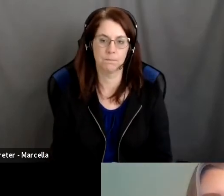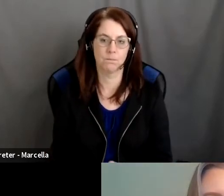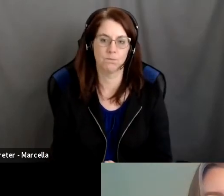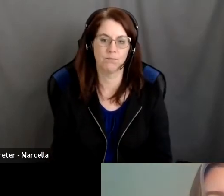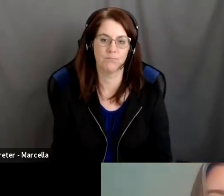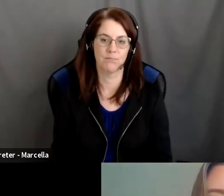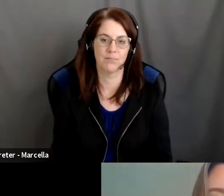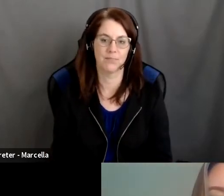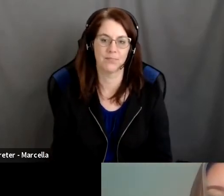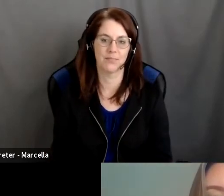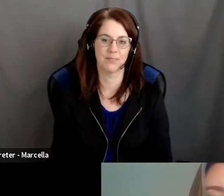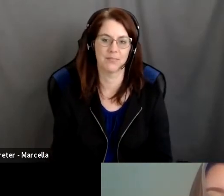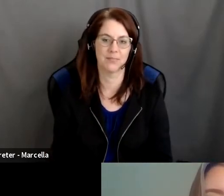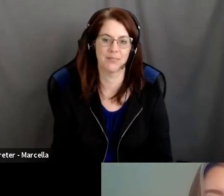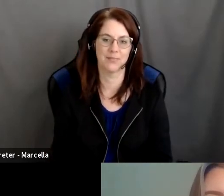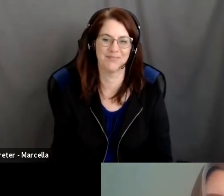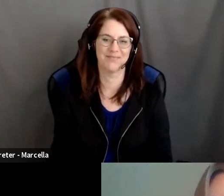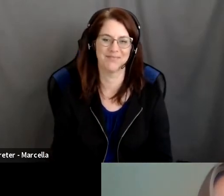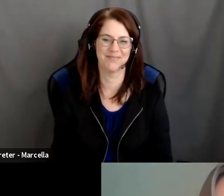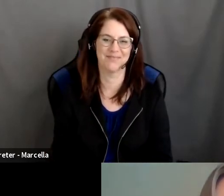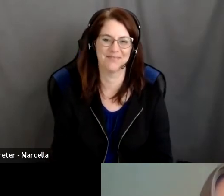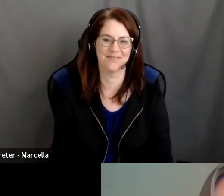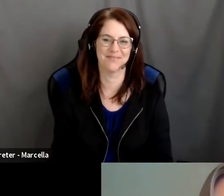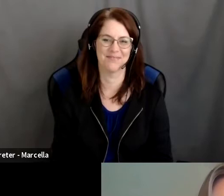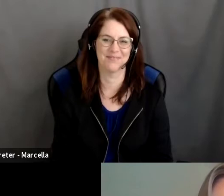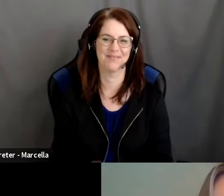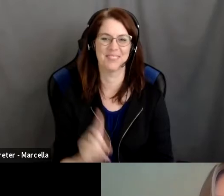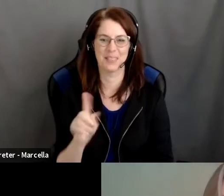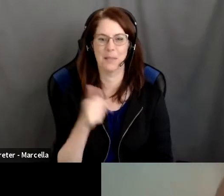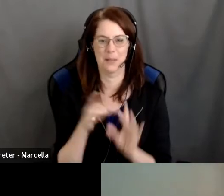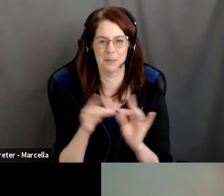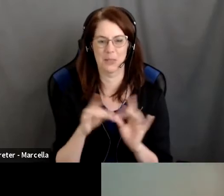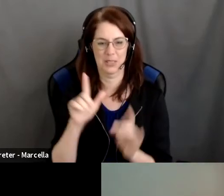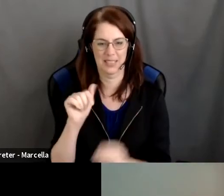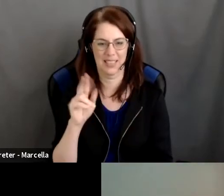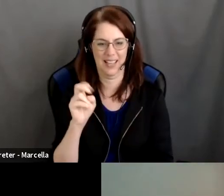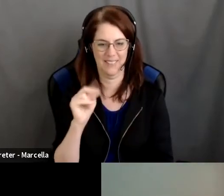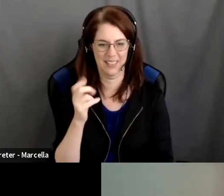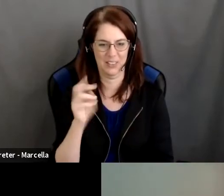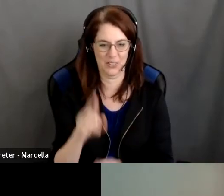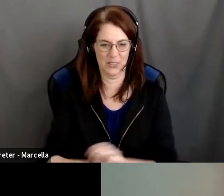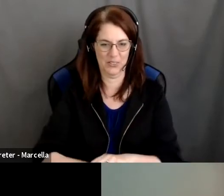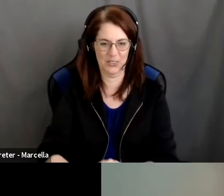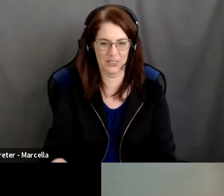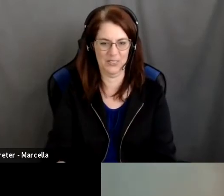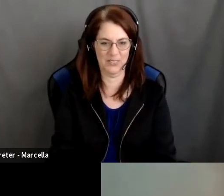Looks like someone else mentioned lavender in the chat, so good advice.